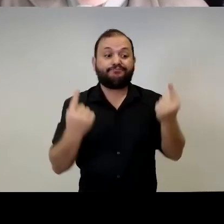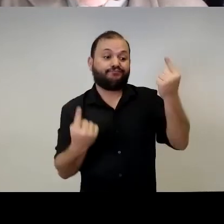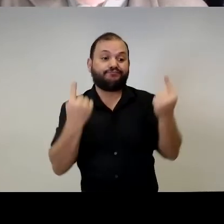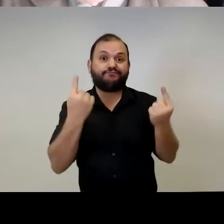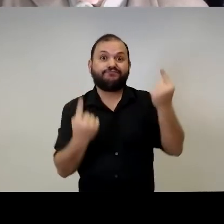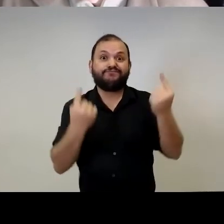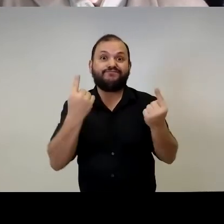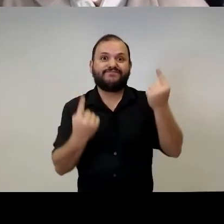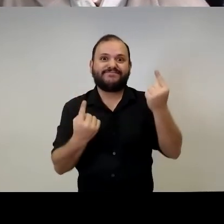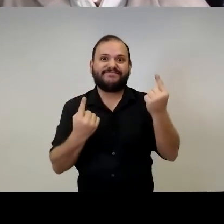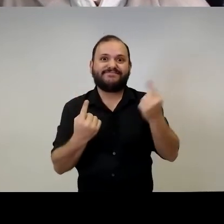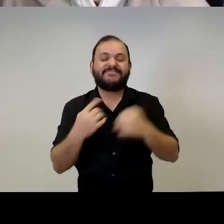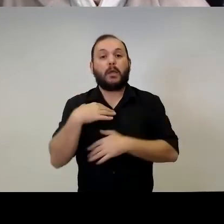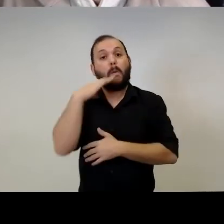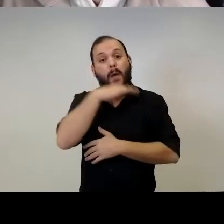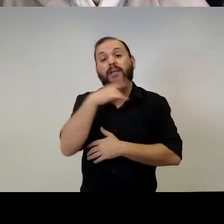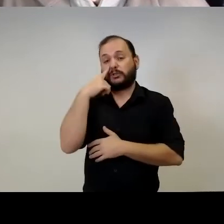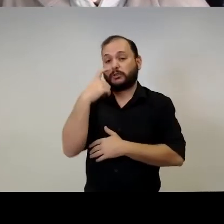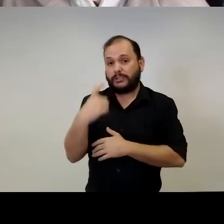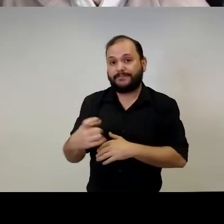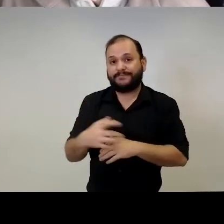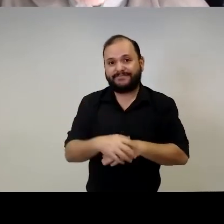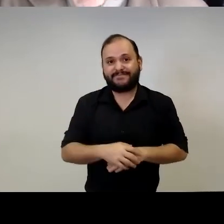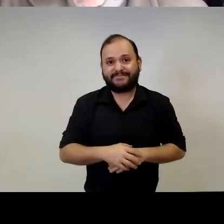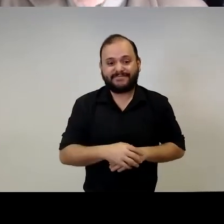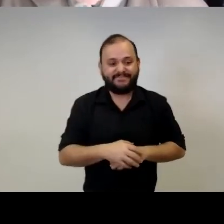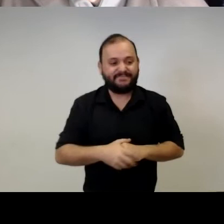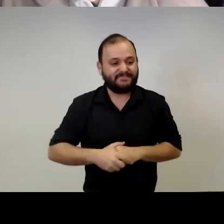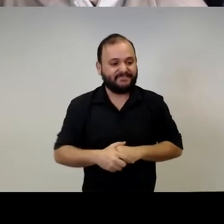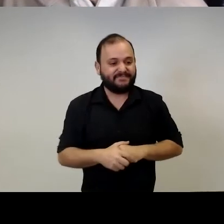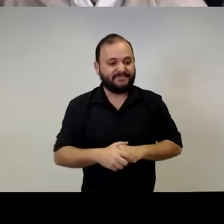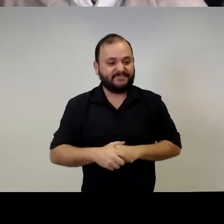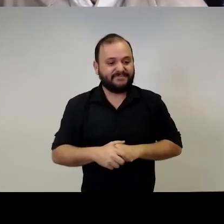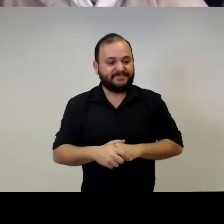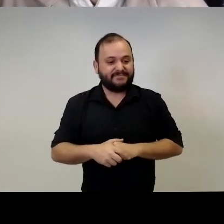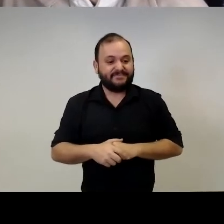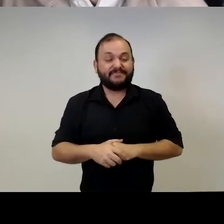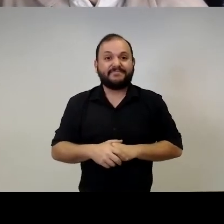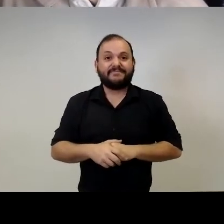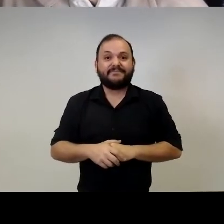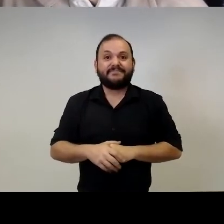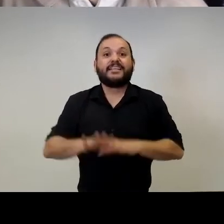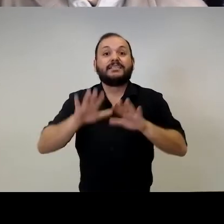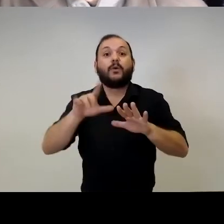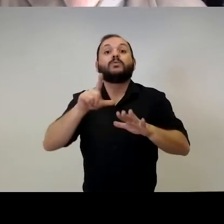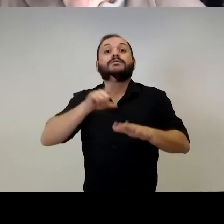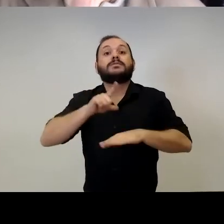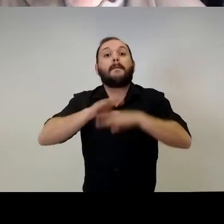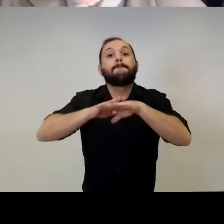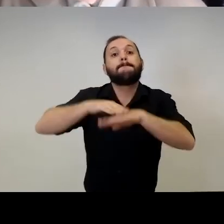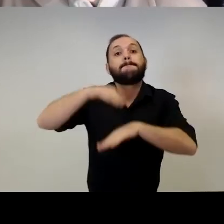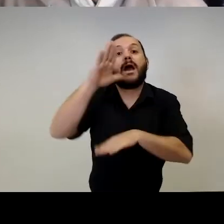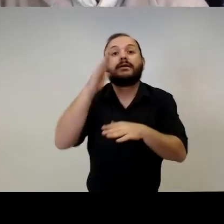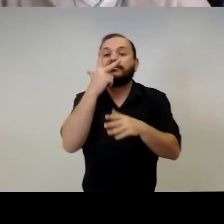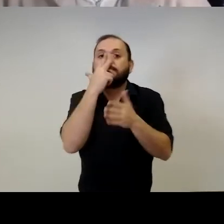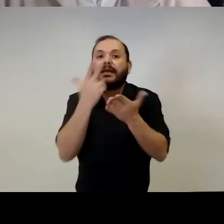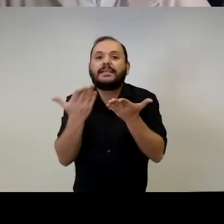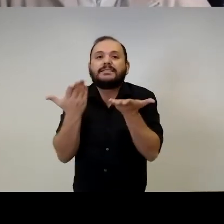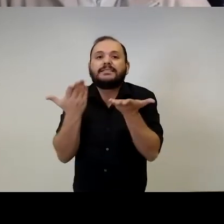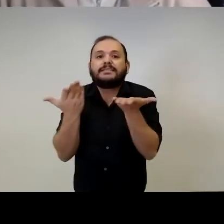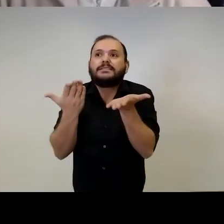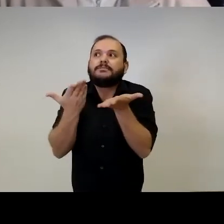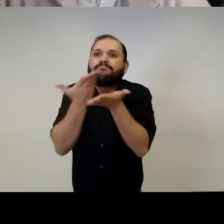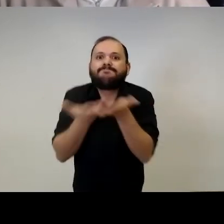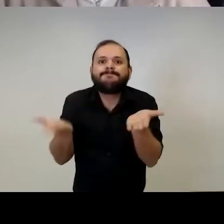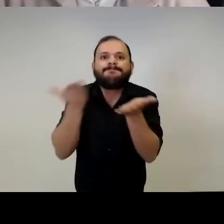more relevant. Is there more tolerance towards informational inaccuracy of